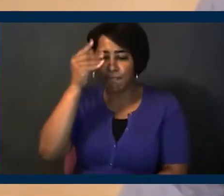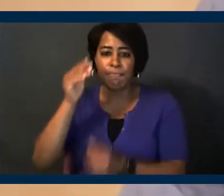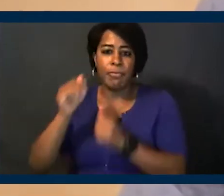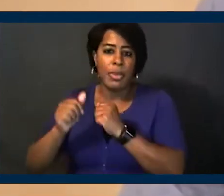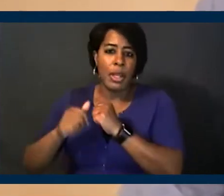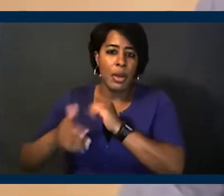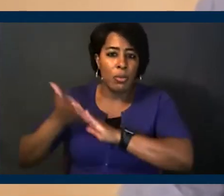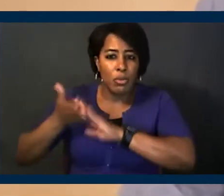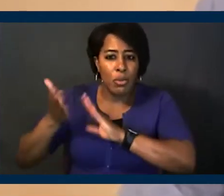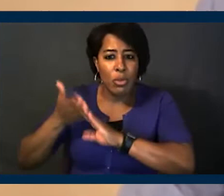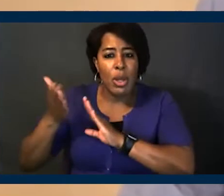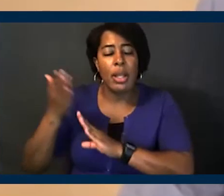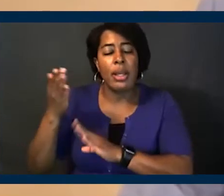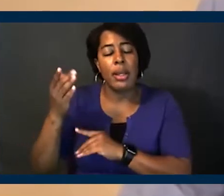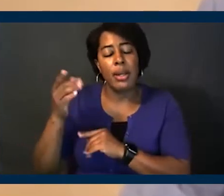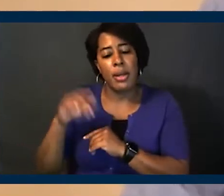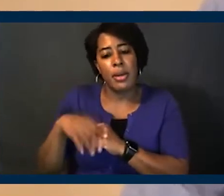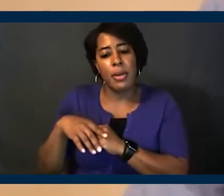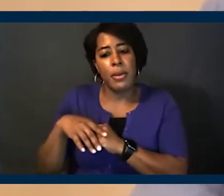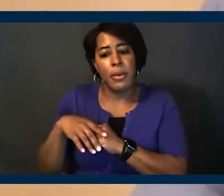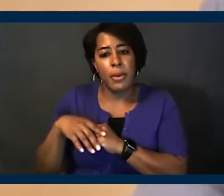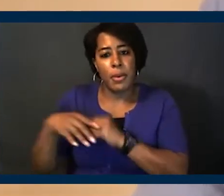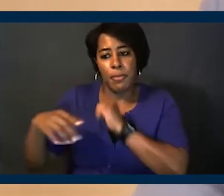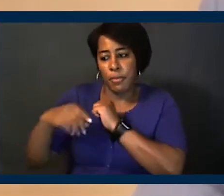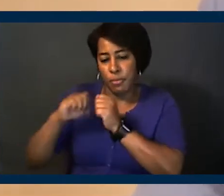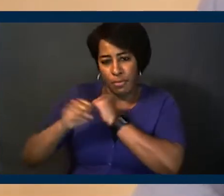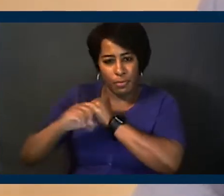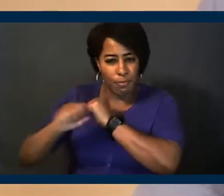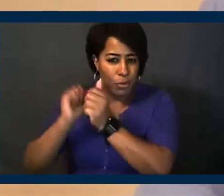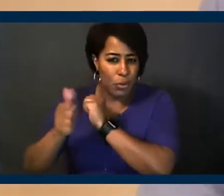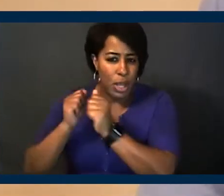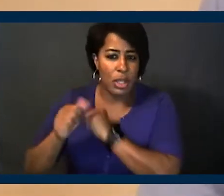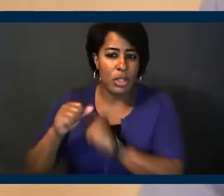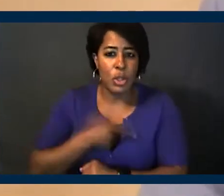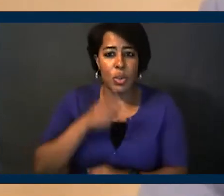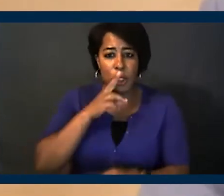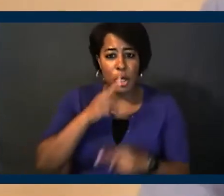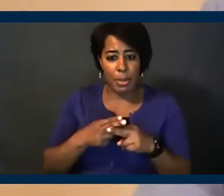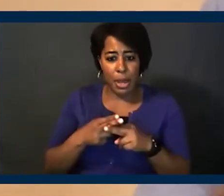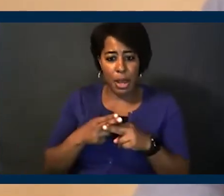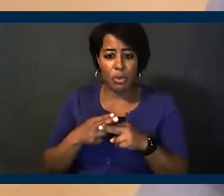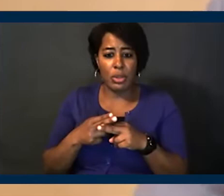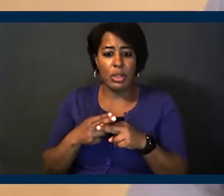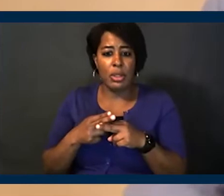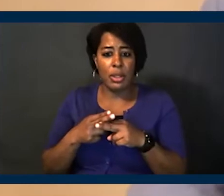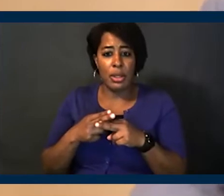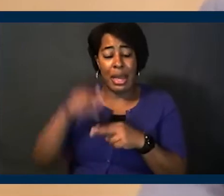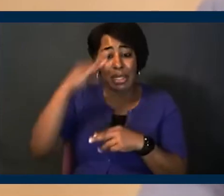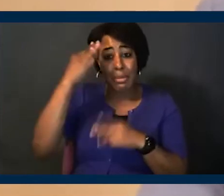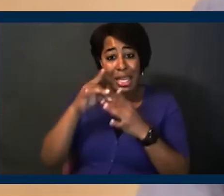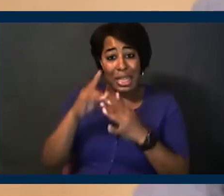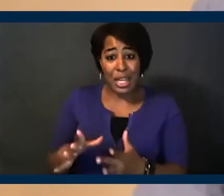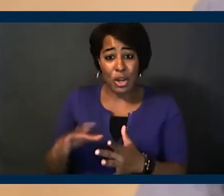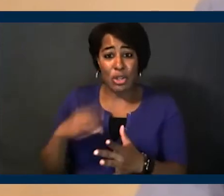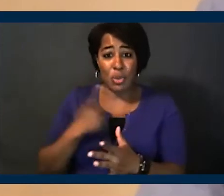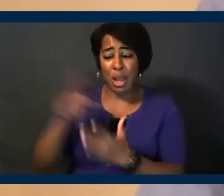run for assembly. And we talked about not stepping on each other as Black leaders, but stepping with each